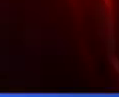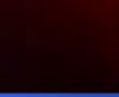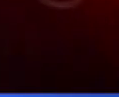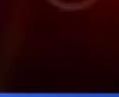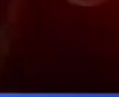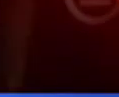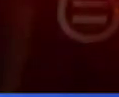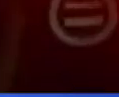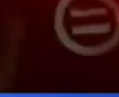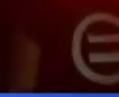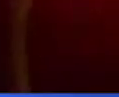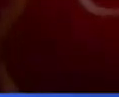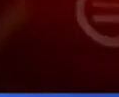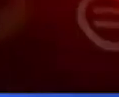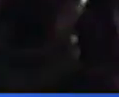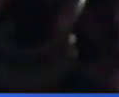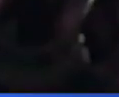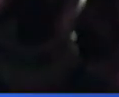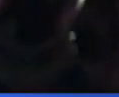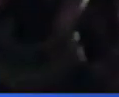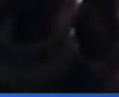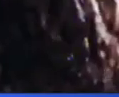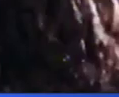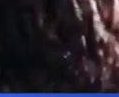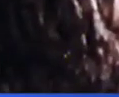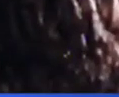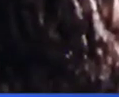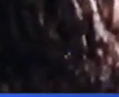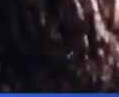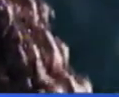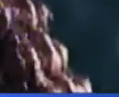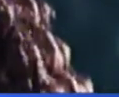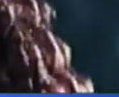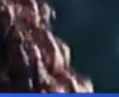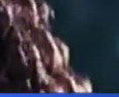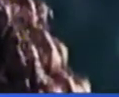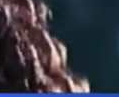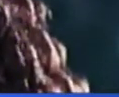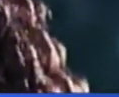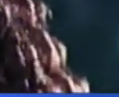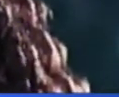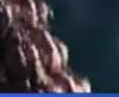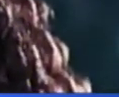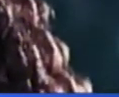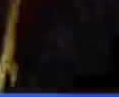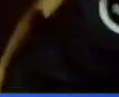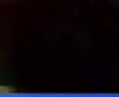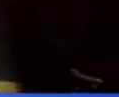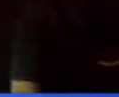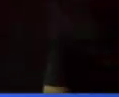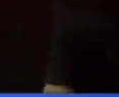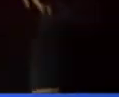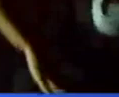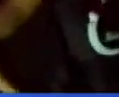hoteli Panganga na mapoti beli Koni meni, wachi meni Wana kupangia waki kusalimia Na